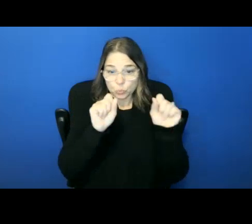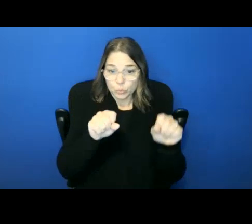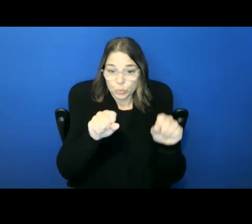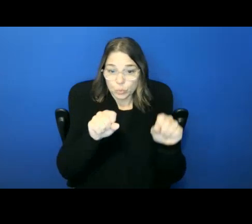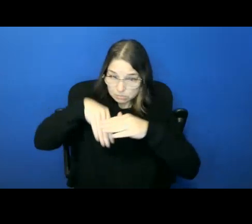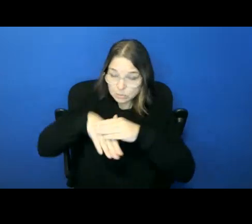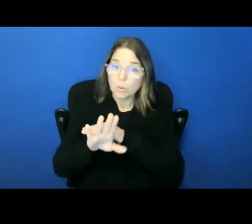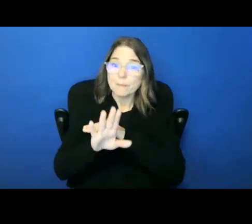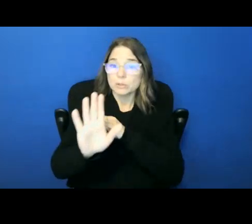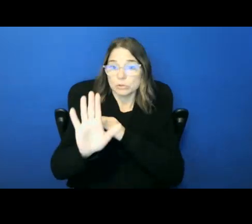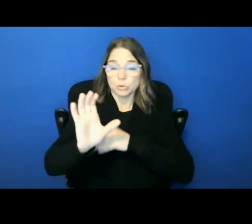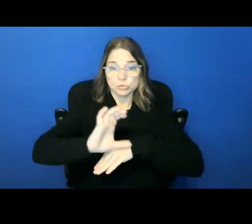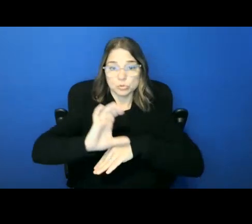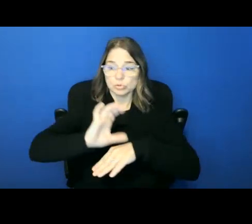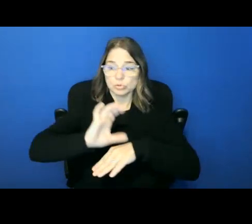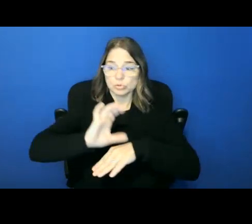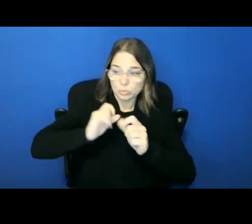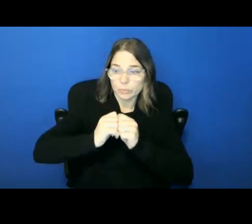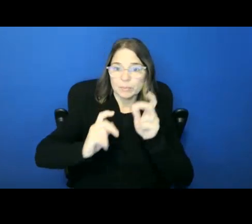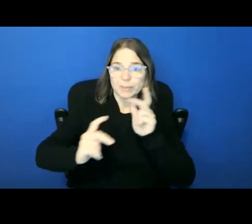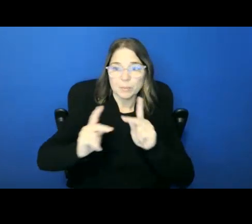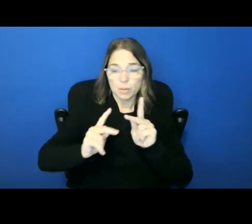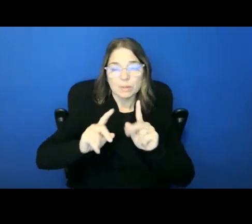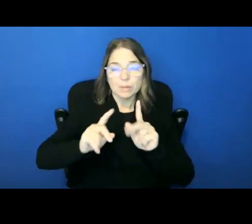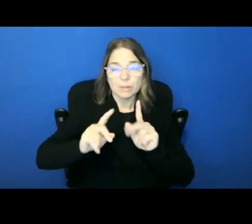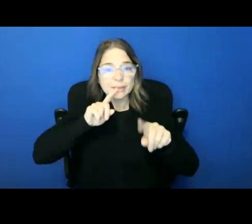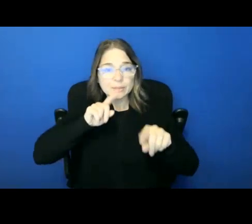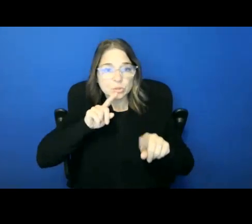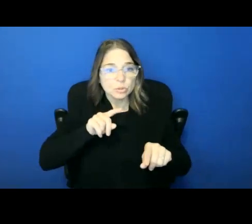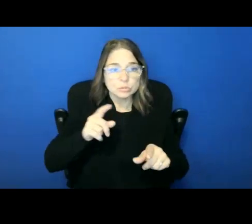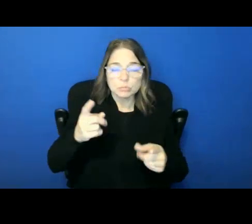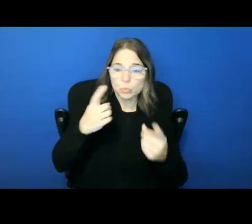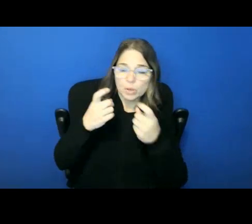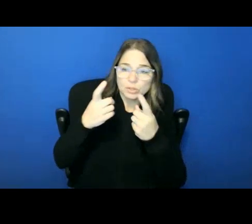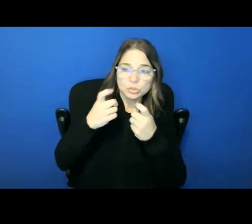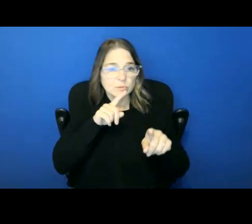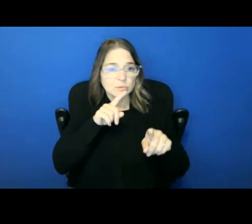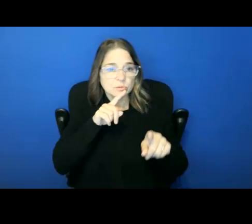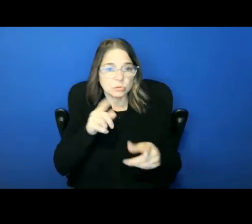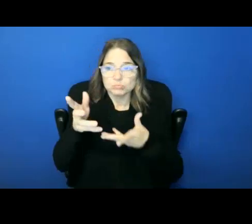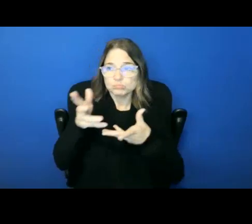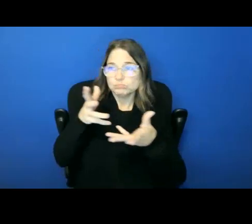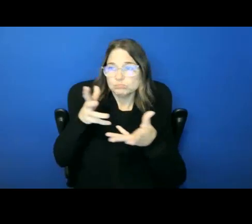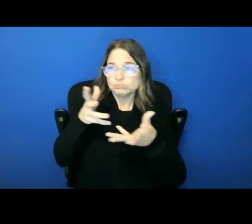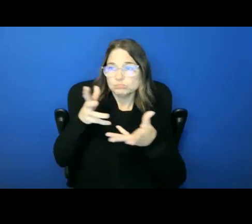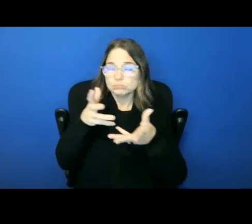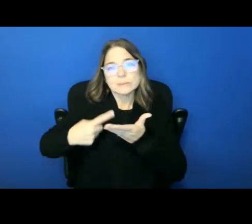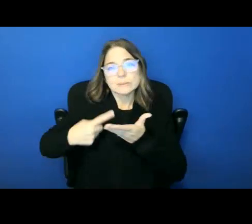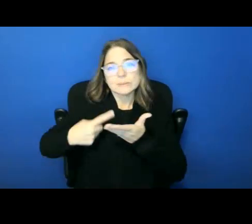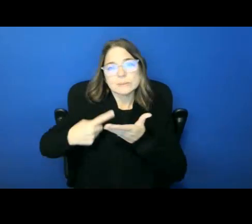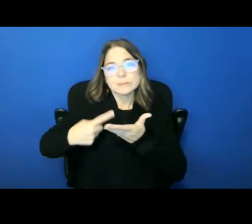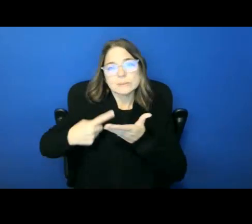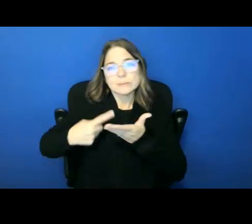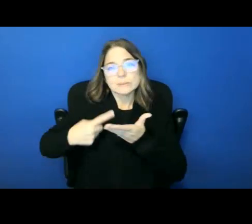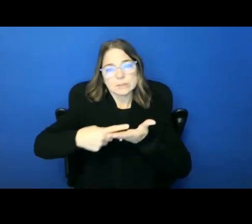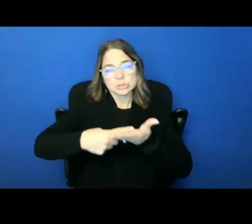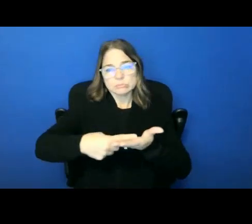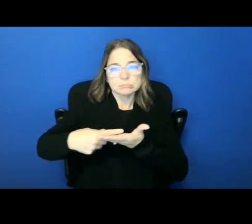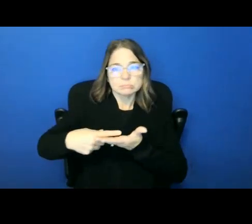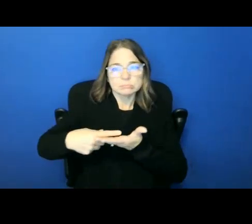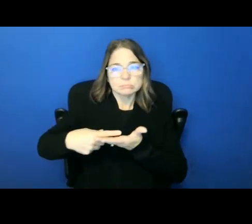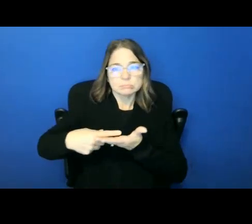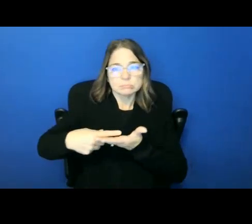with people and answer questions and have this discussion, so we can kind of begin a discussion and